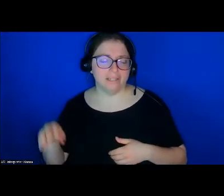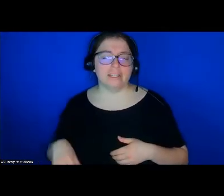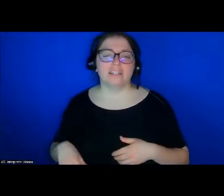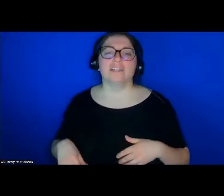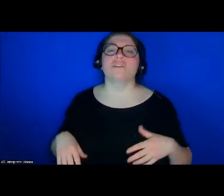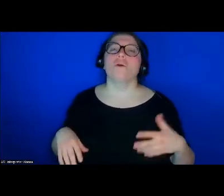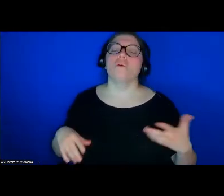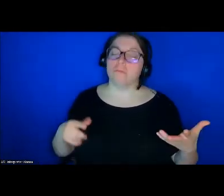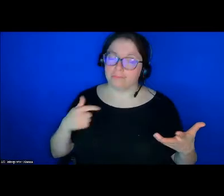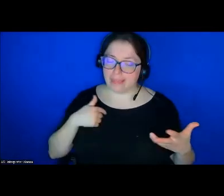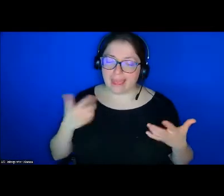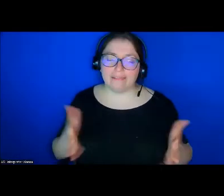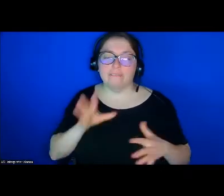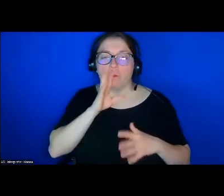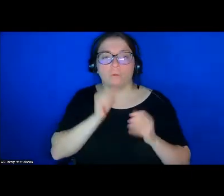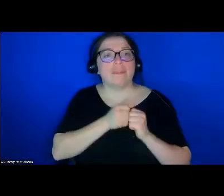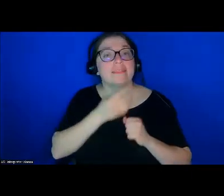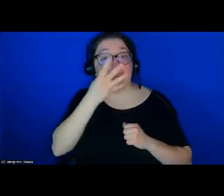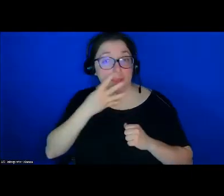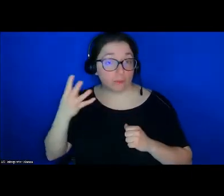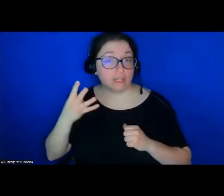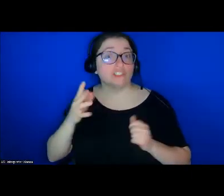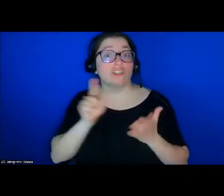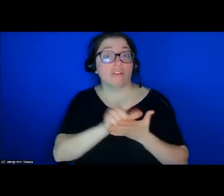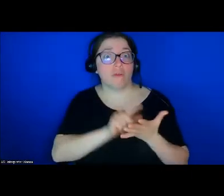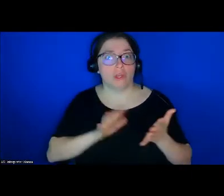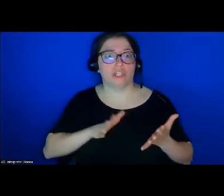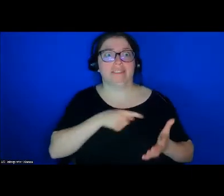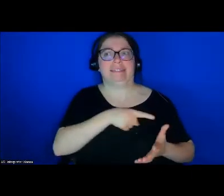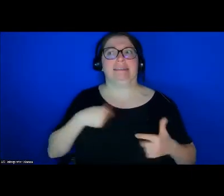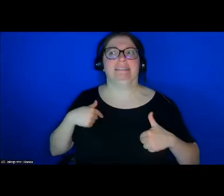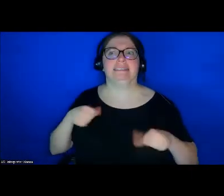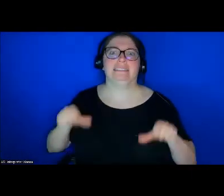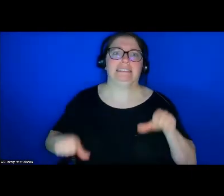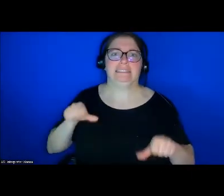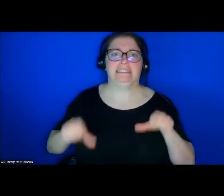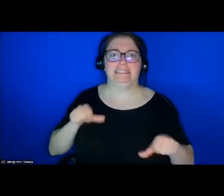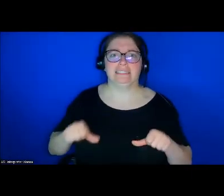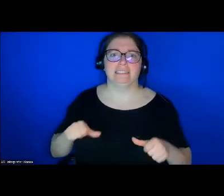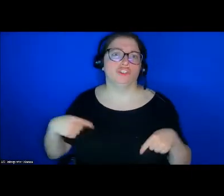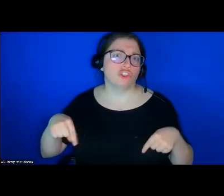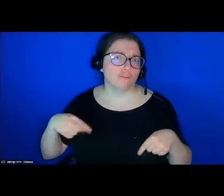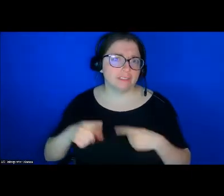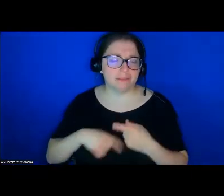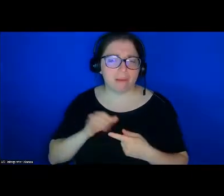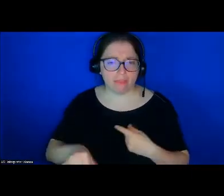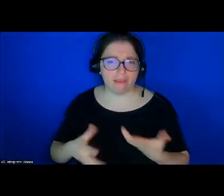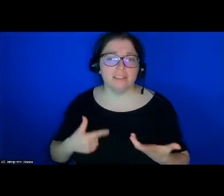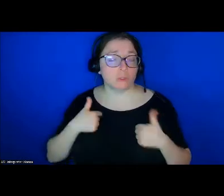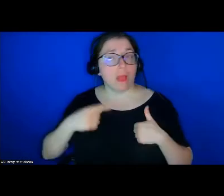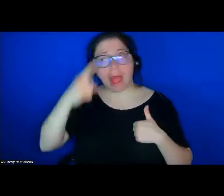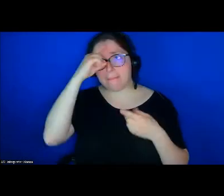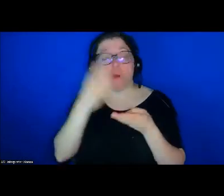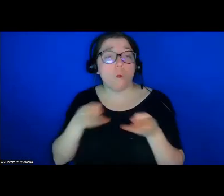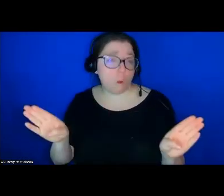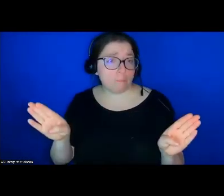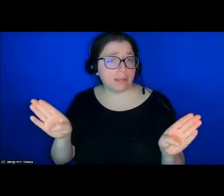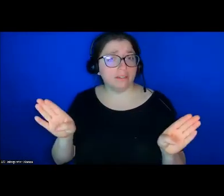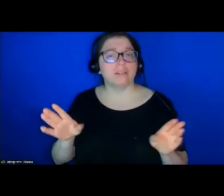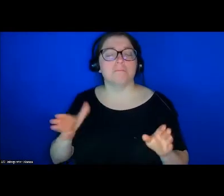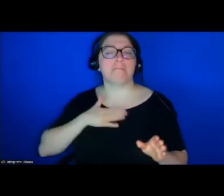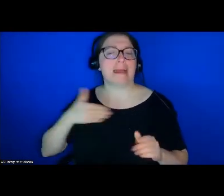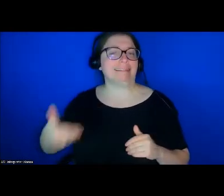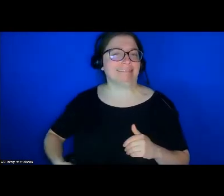immigration lawyers I think kind of makes their hair stand up um I'm open to sort of hearing what others have to say but that's just my initial